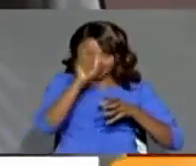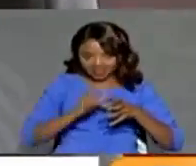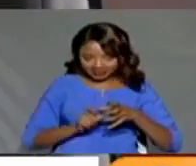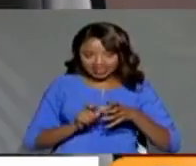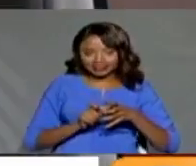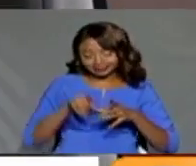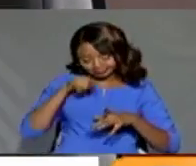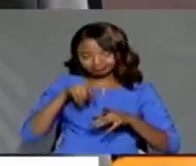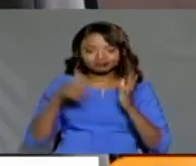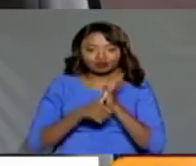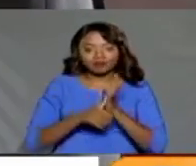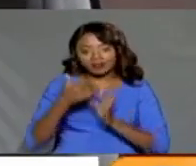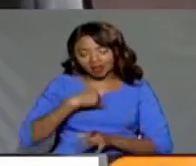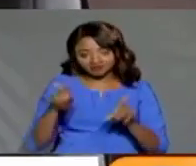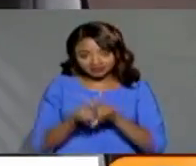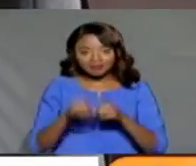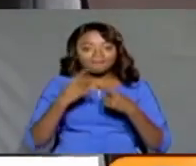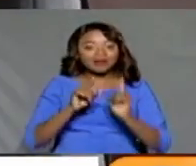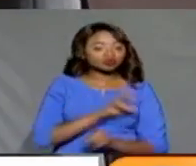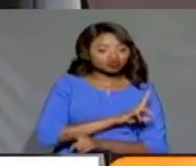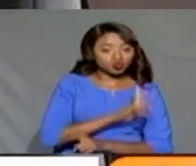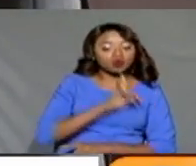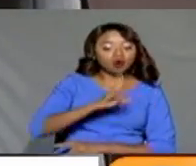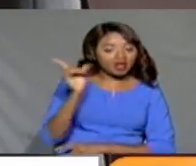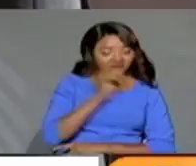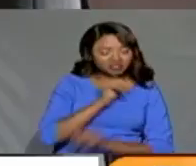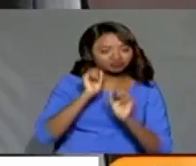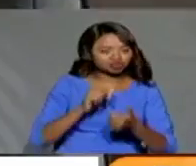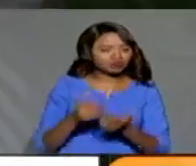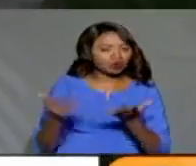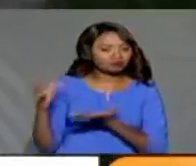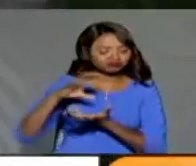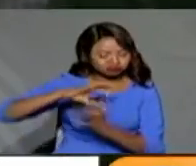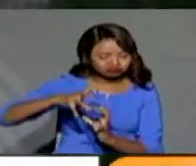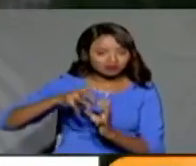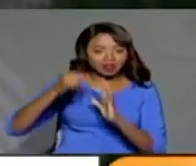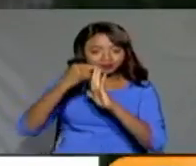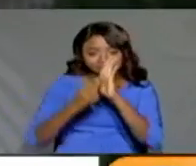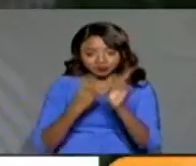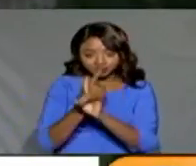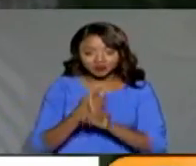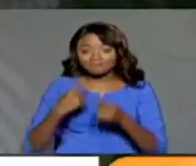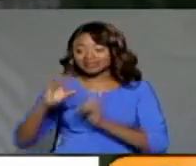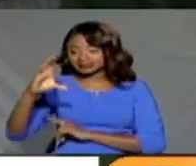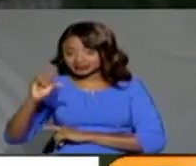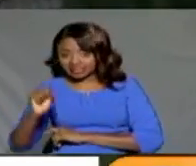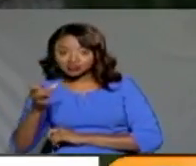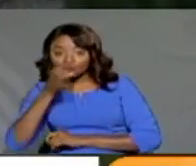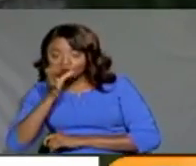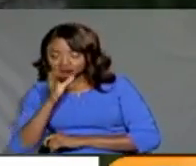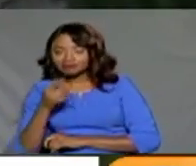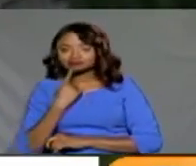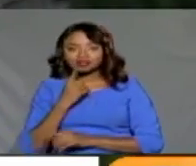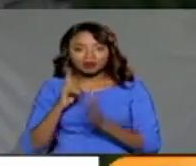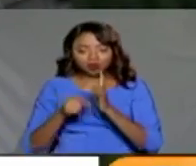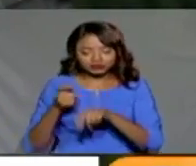also facing charges, the presidential directive could complicate matters further. According to Water Cabinet Secretary Simon Chelugui, who